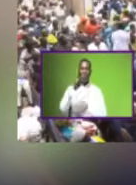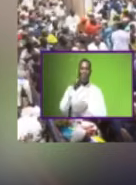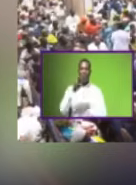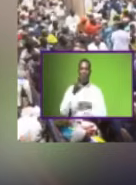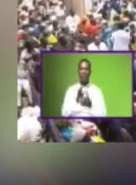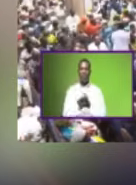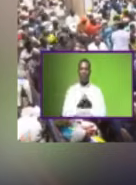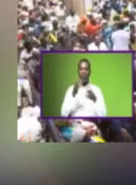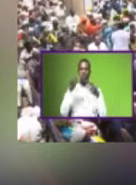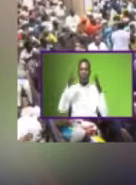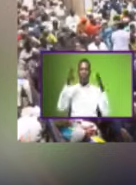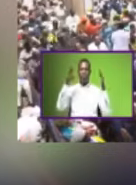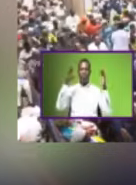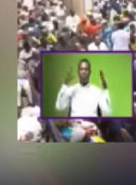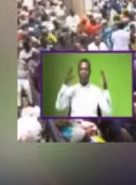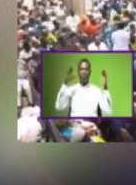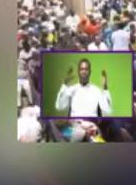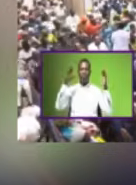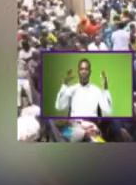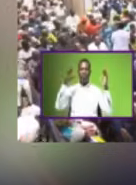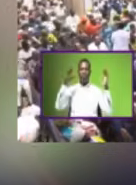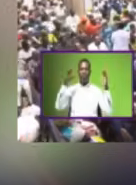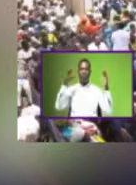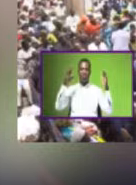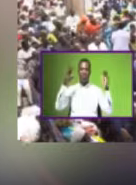see a